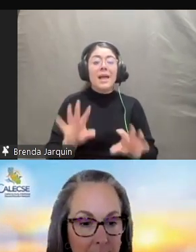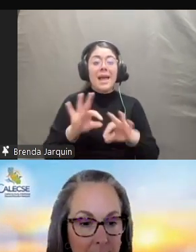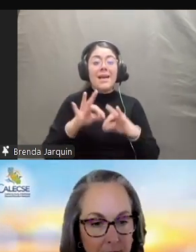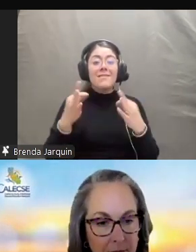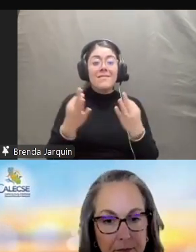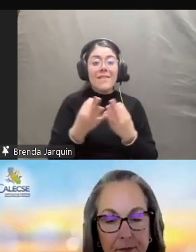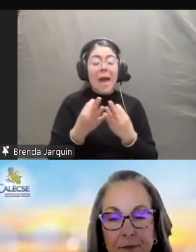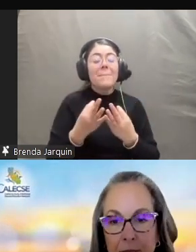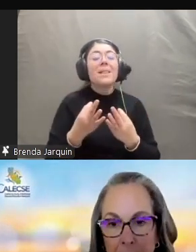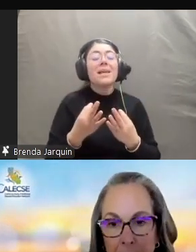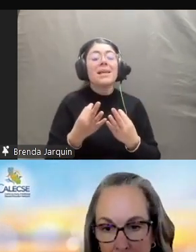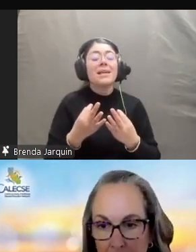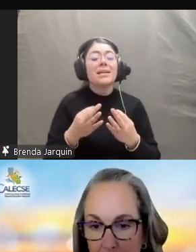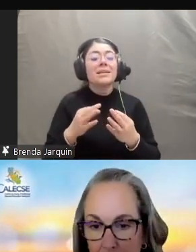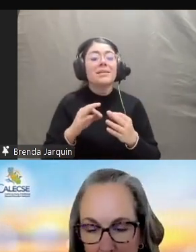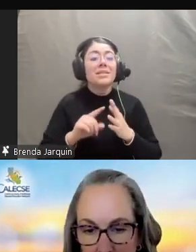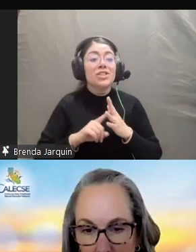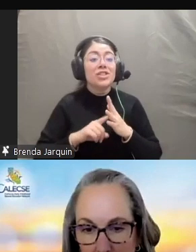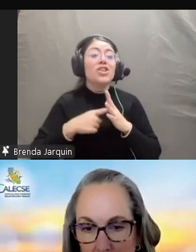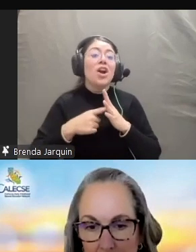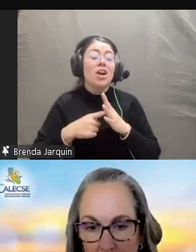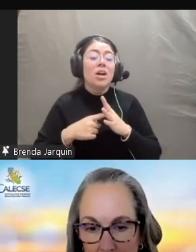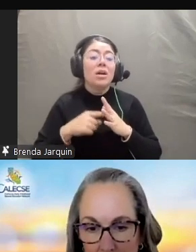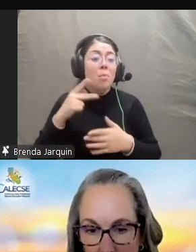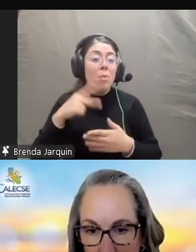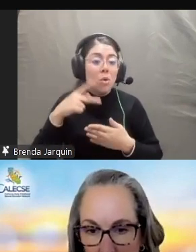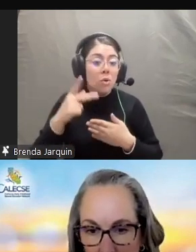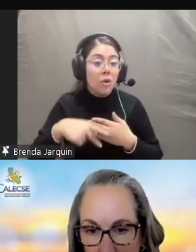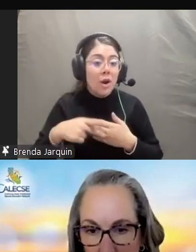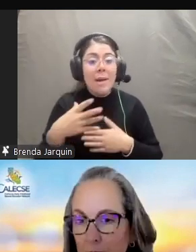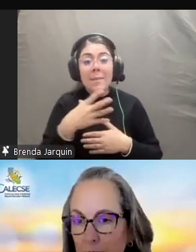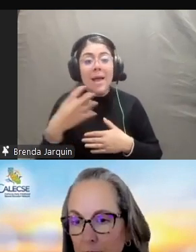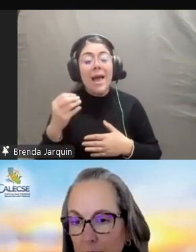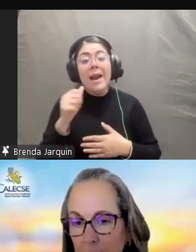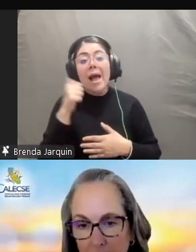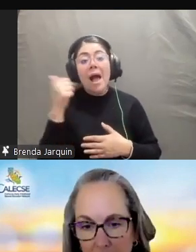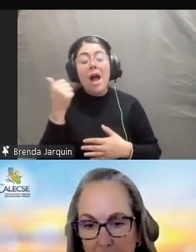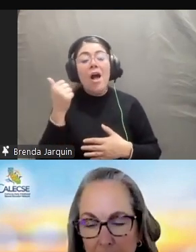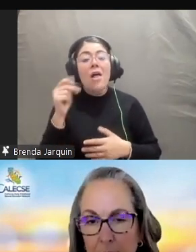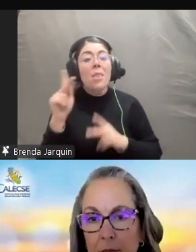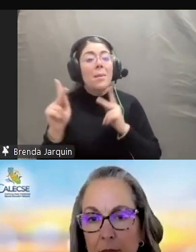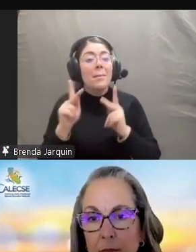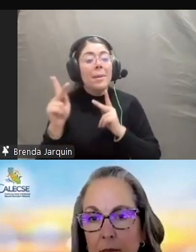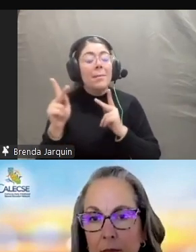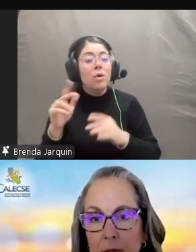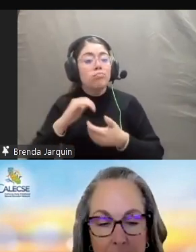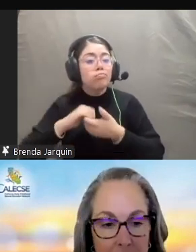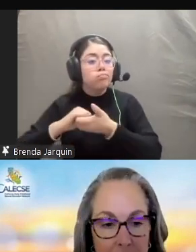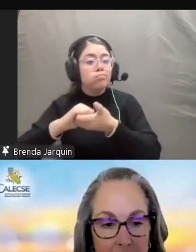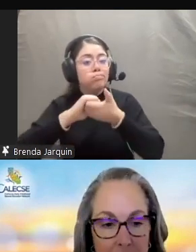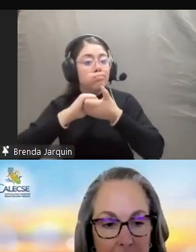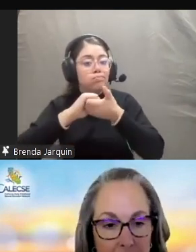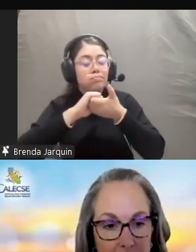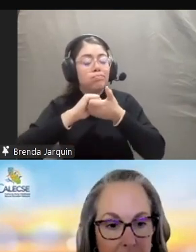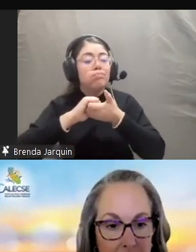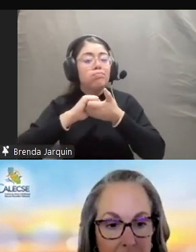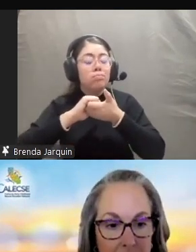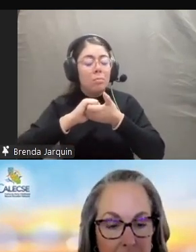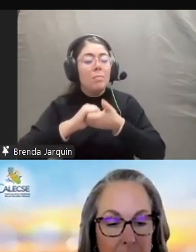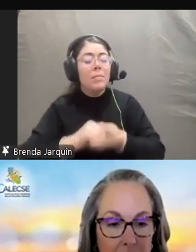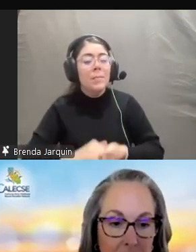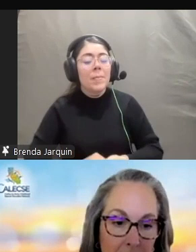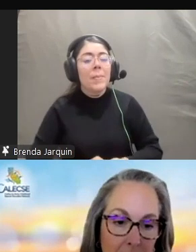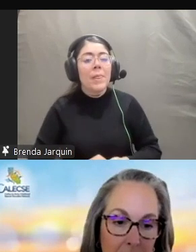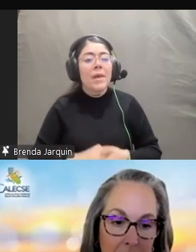partners? And then, as I shared earlier, that training that's taking place, how are we all agreeing on the